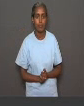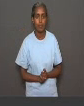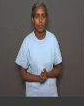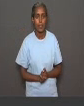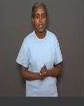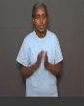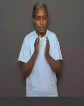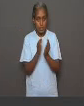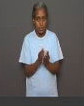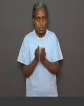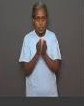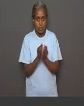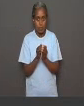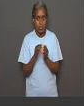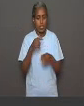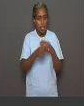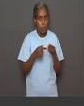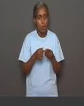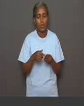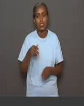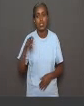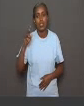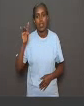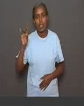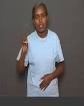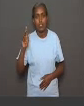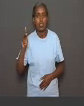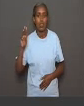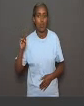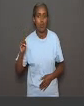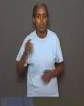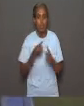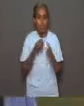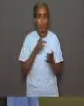The ship is about 80 kilometers from the port.